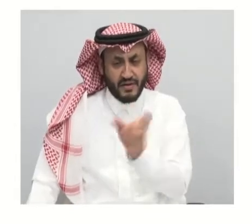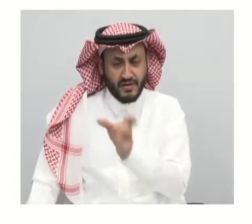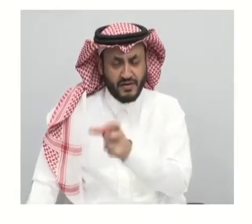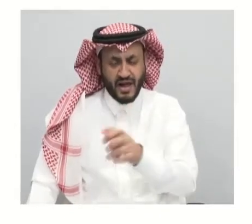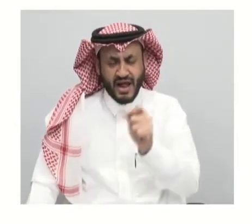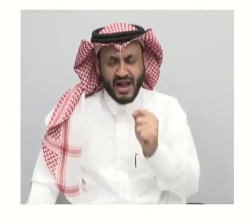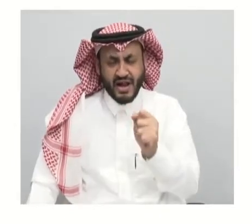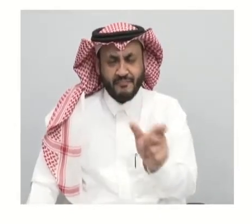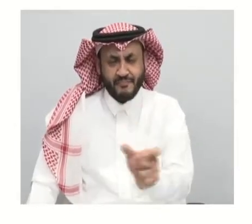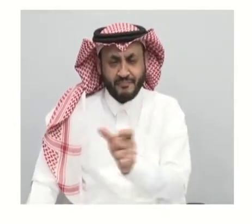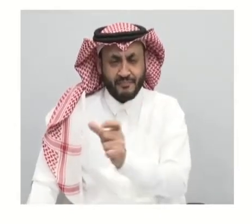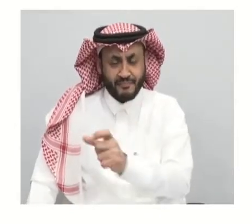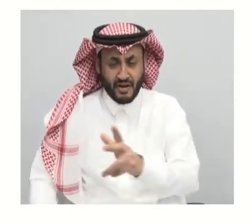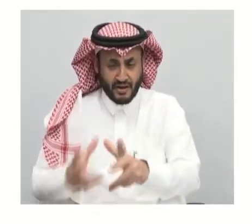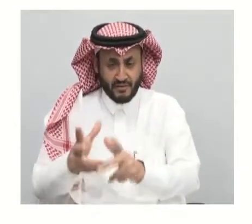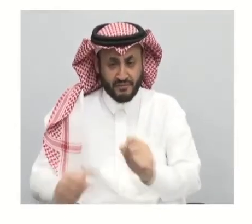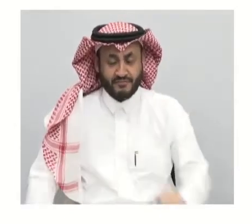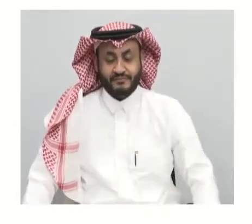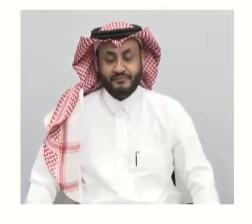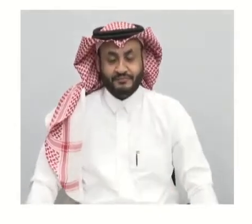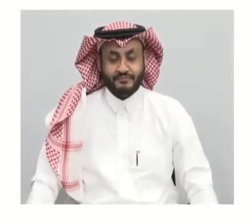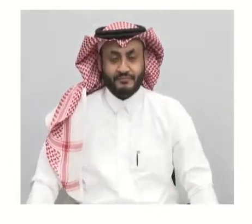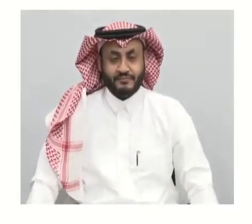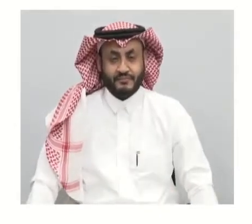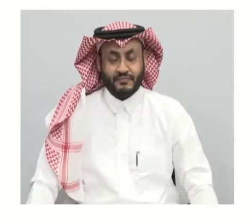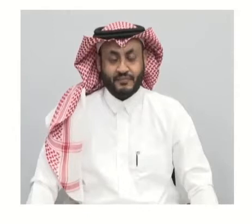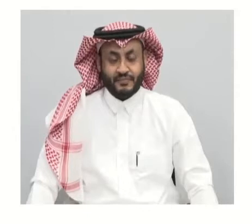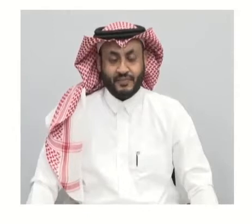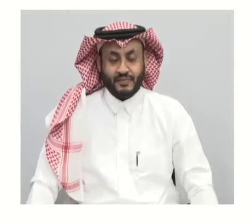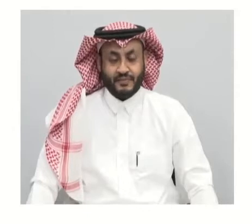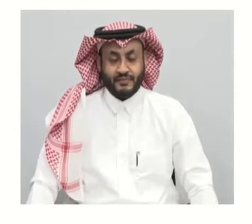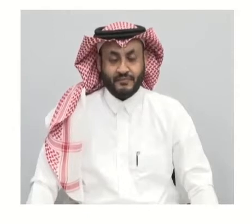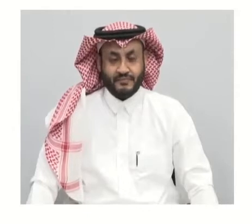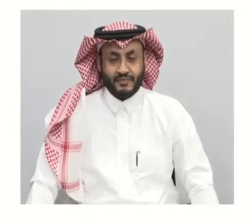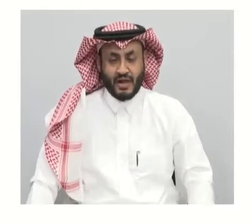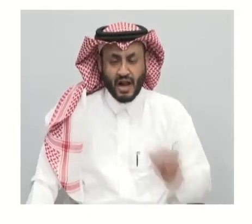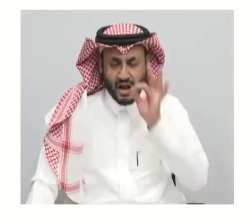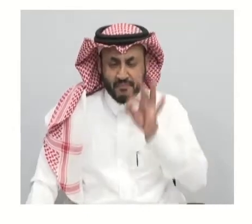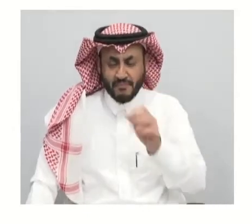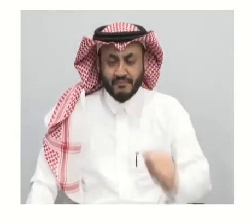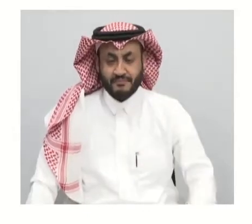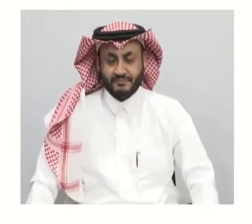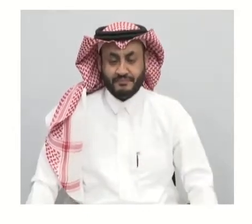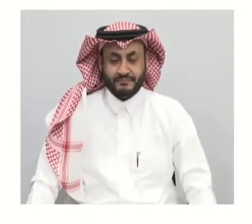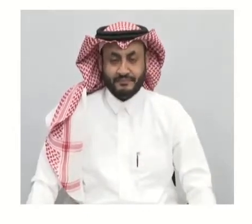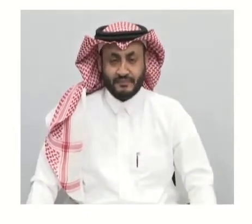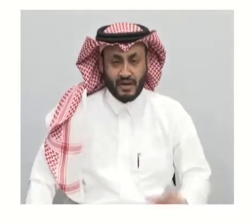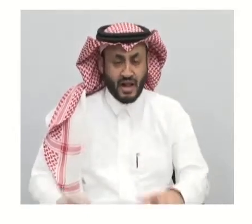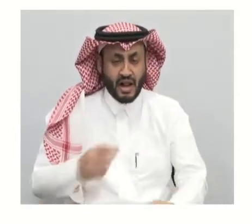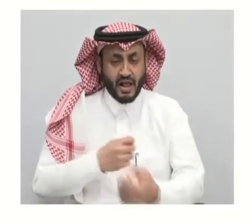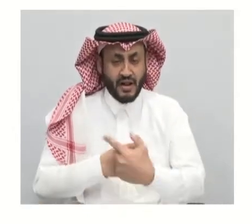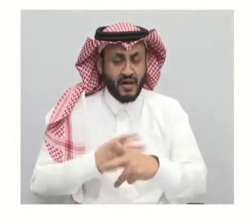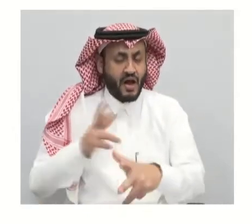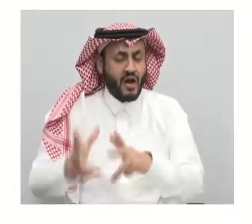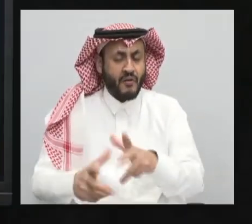stress in adjectives, okay? This is what we focus on in pronunciation. We will learn how do